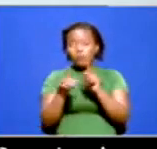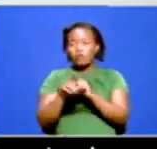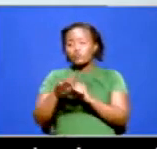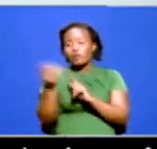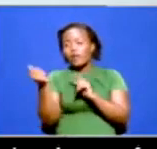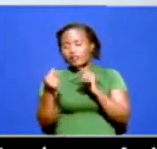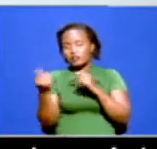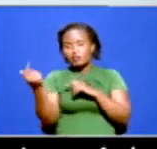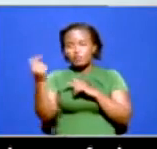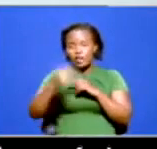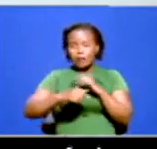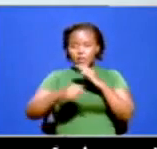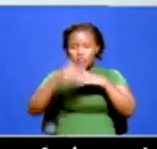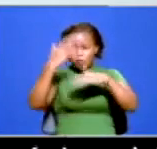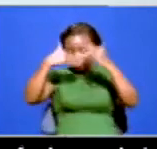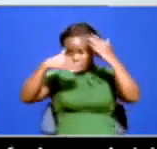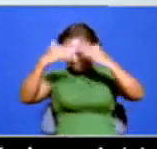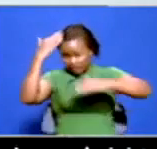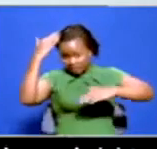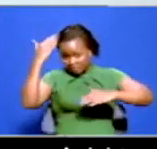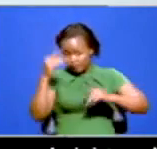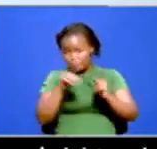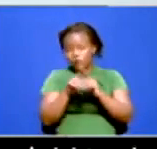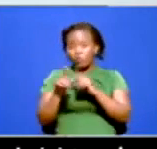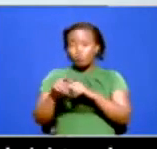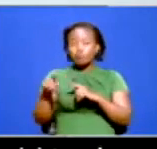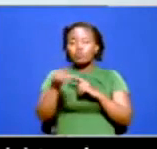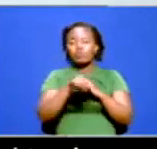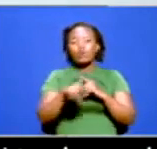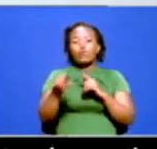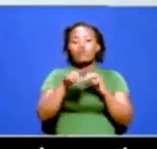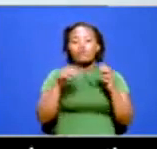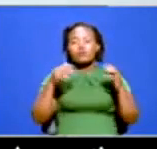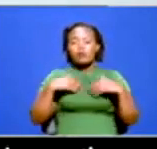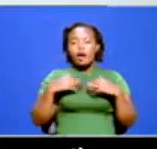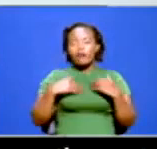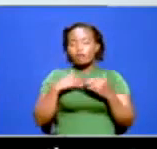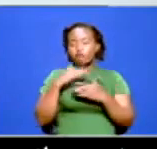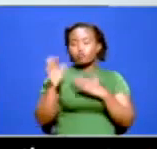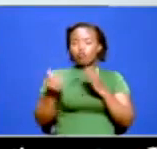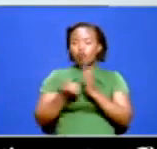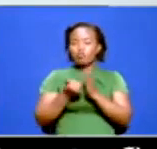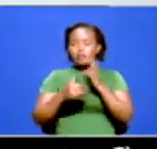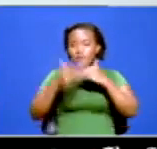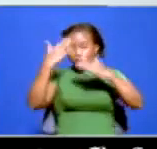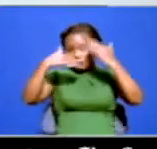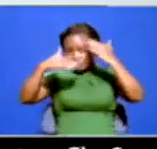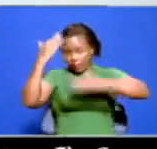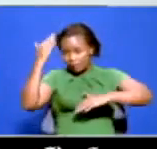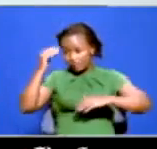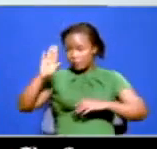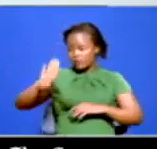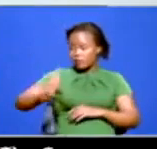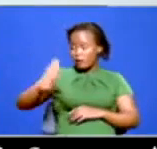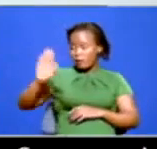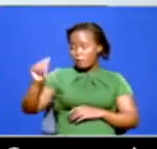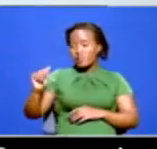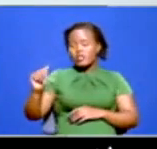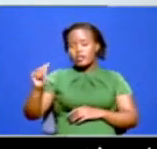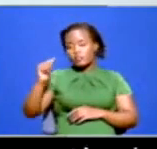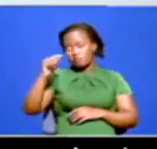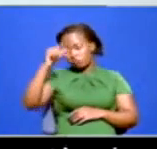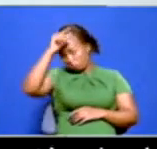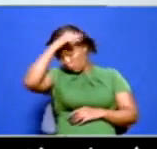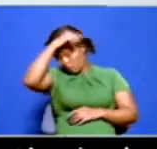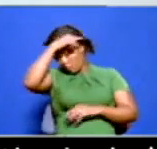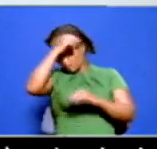universities. And we'll be offering from this university a bachelor's degree, Bachelor of Science degree in defense